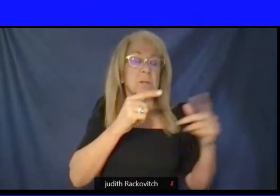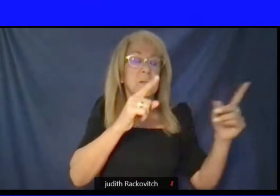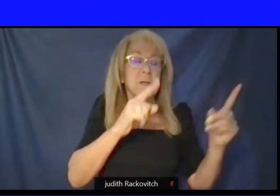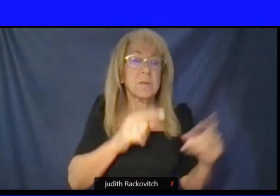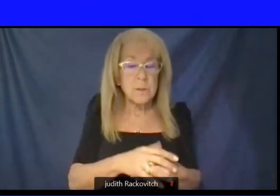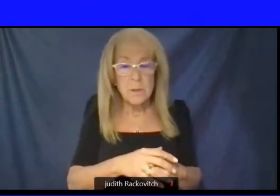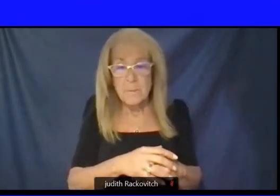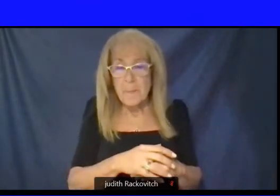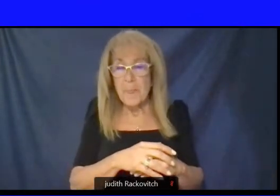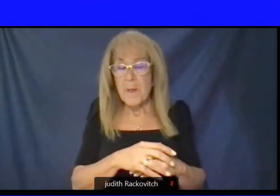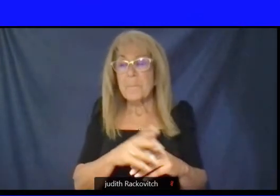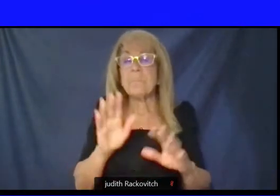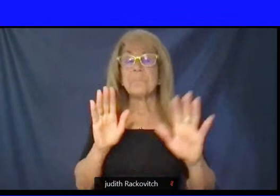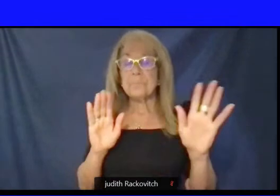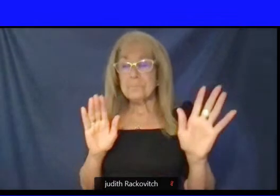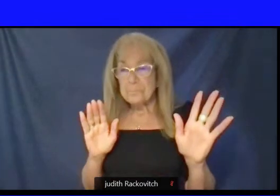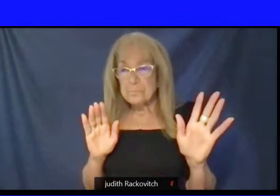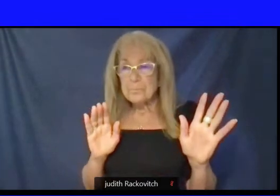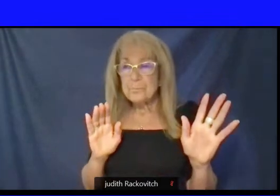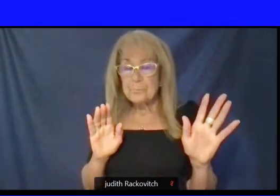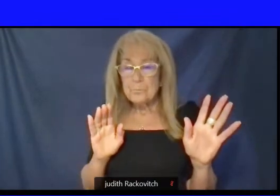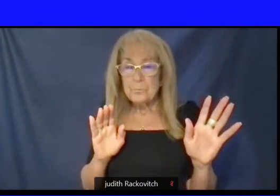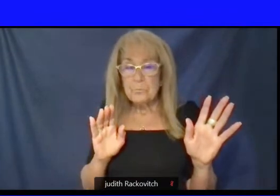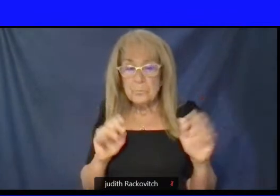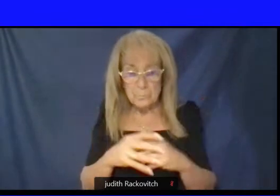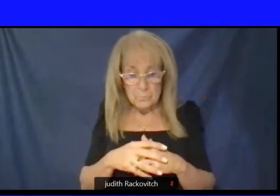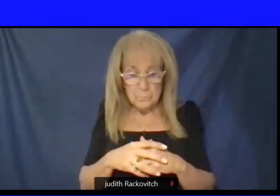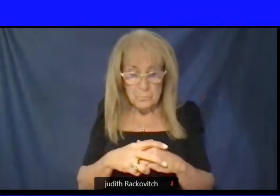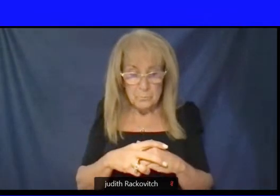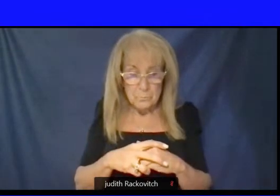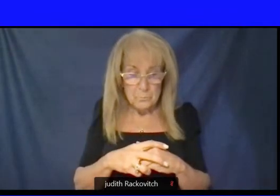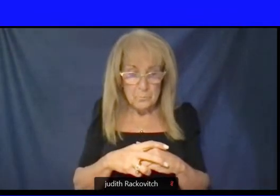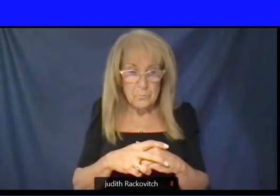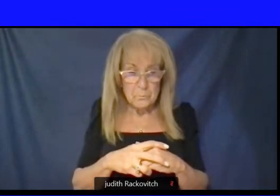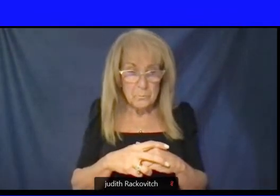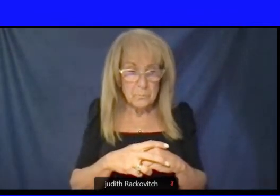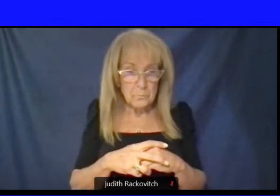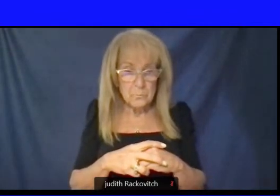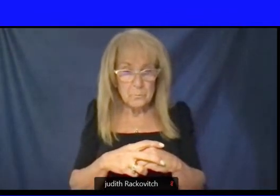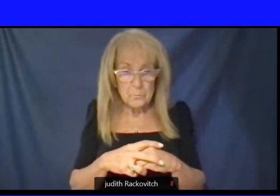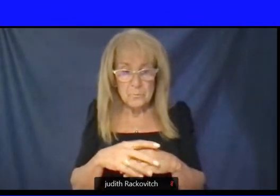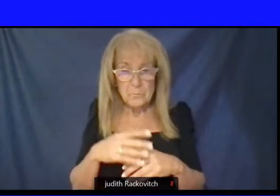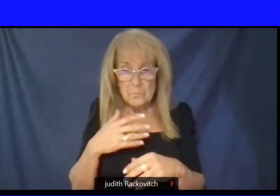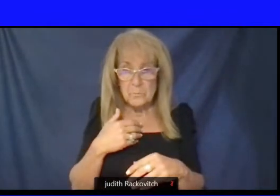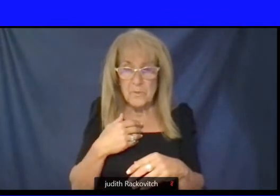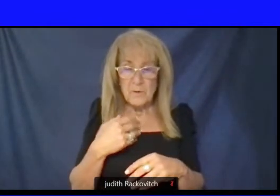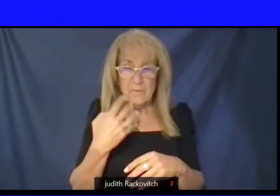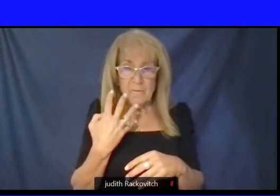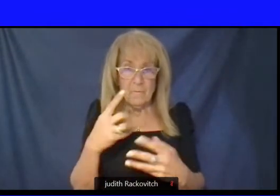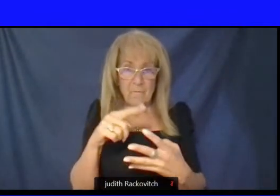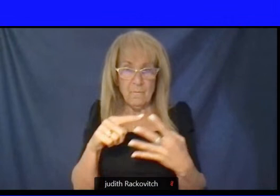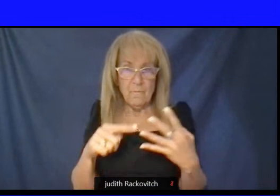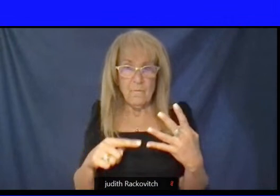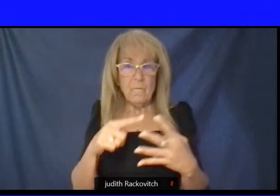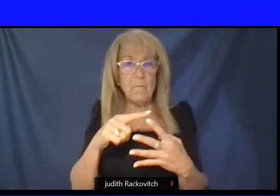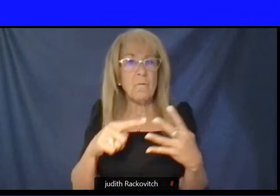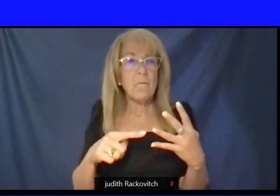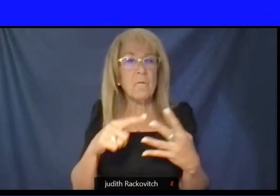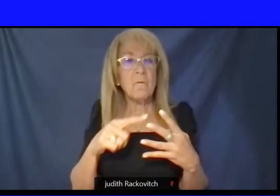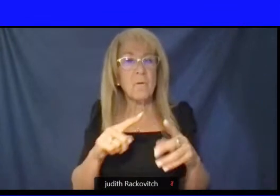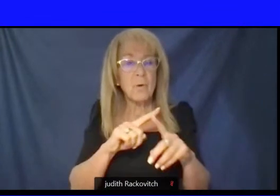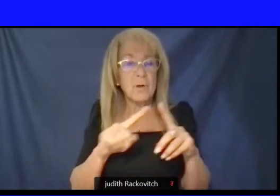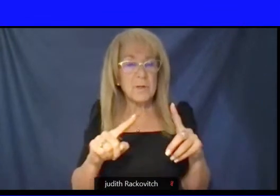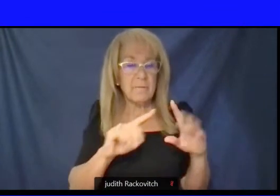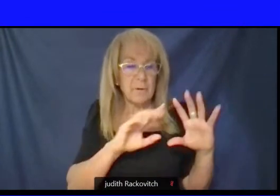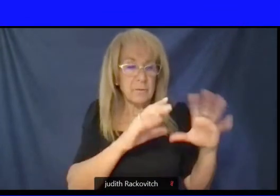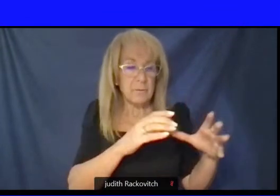exceptional job. Yeah, it's super to see some of the relatively short-term and intermediate-term results already. And I